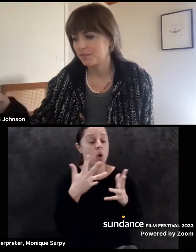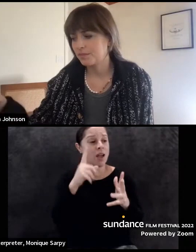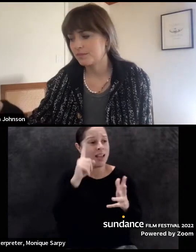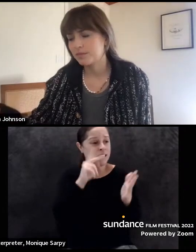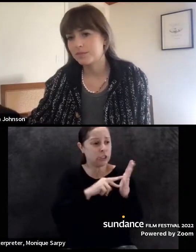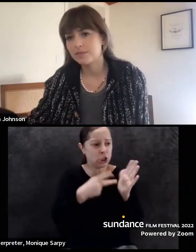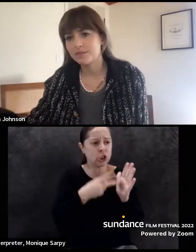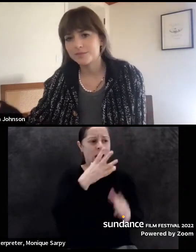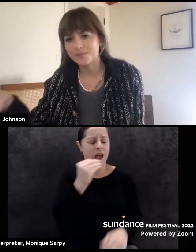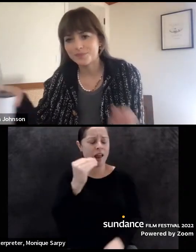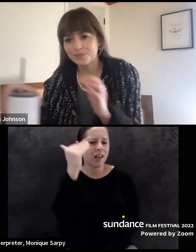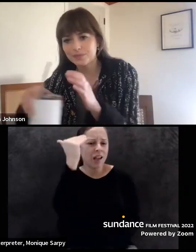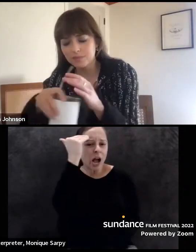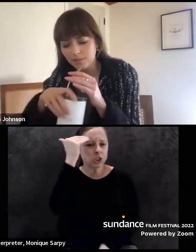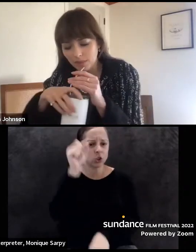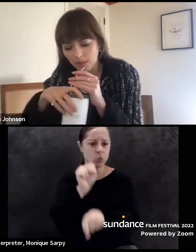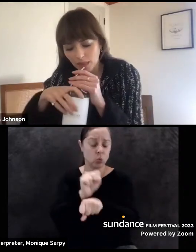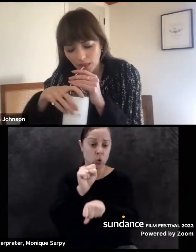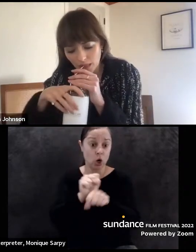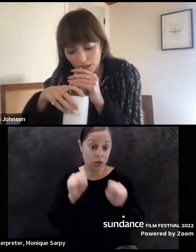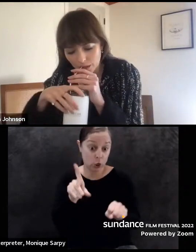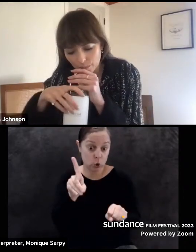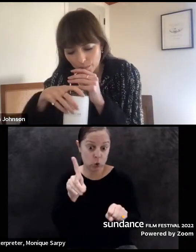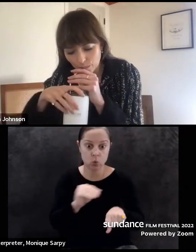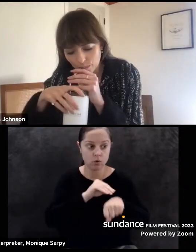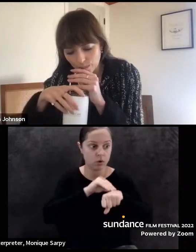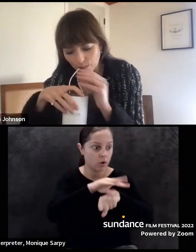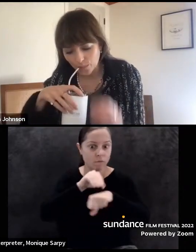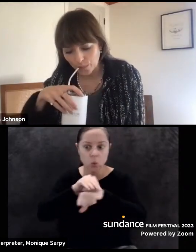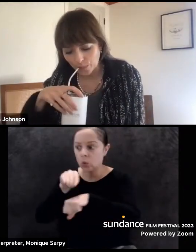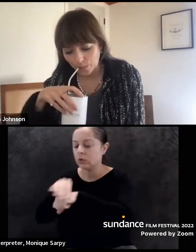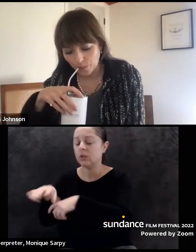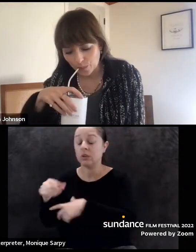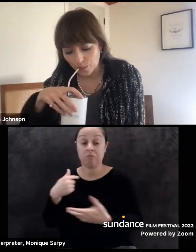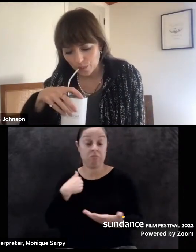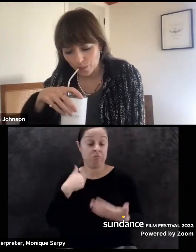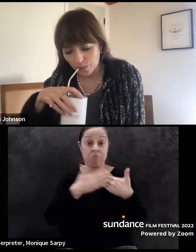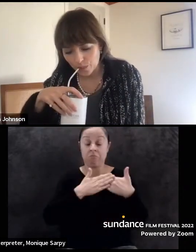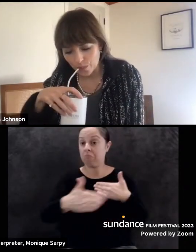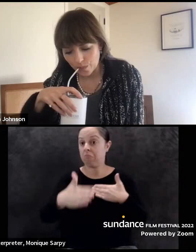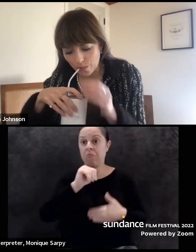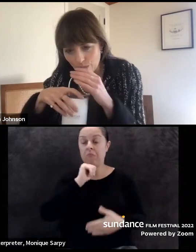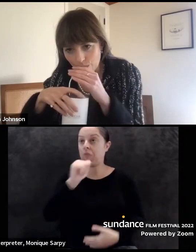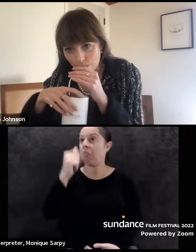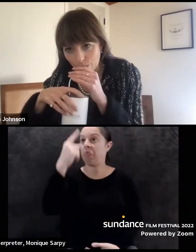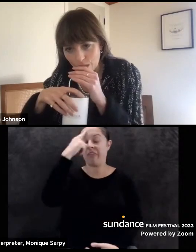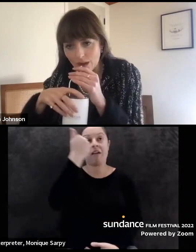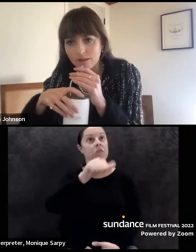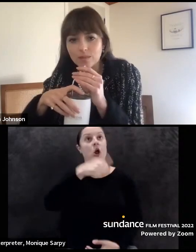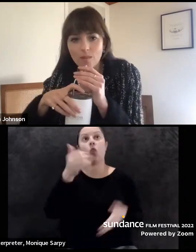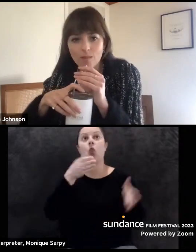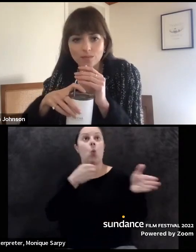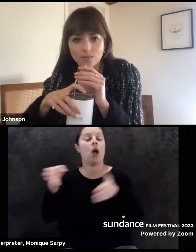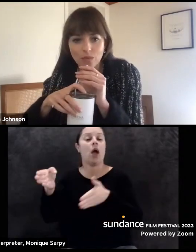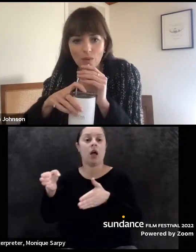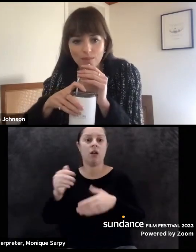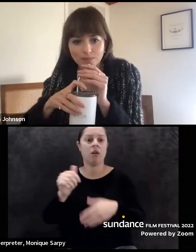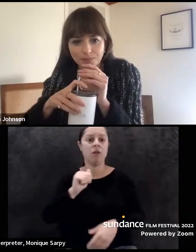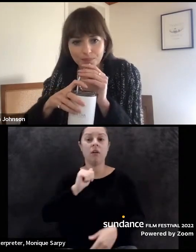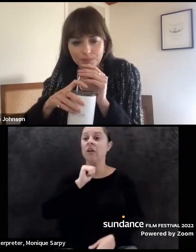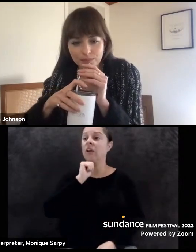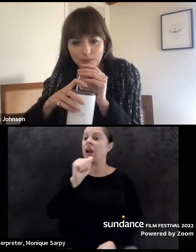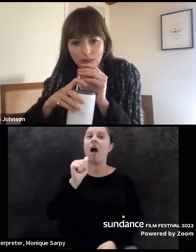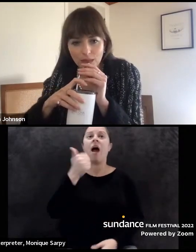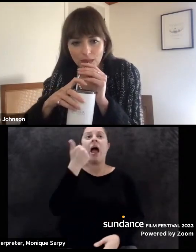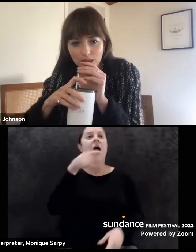do. And so from that moment on, obviously I didn't see any other way to do it. Nothing from me was ever frivolous, or definitely